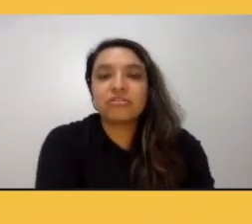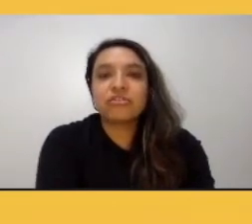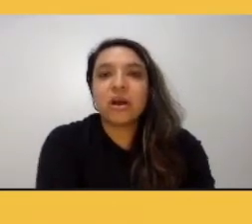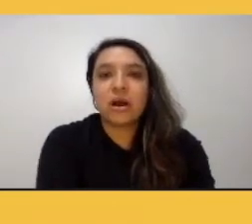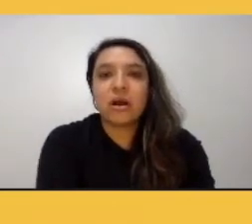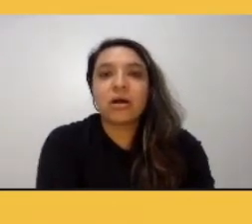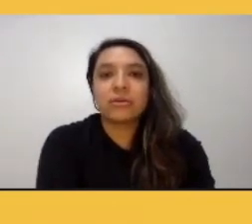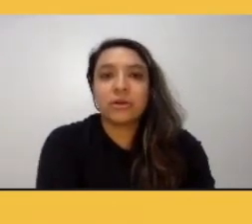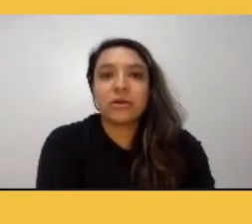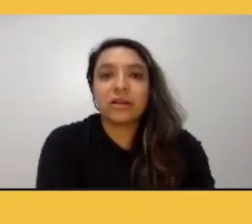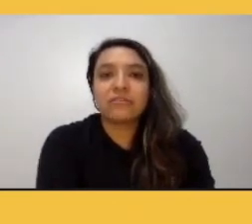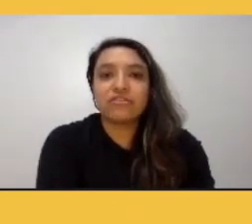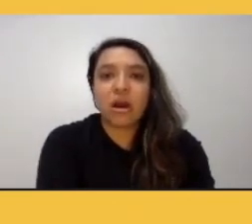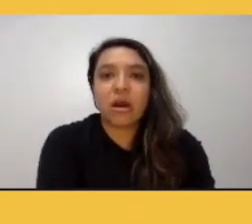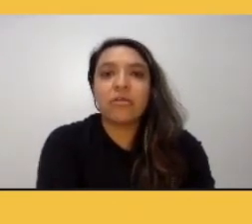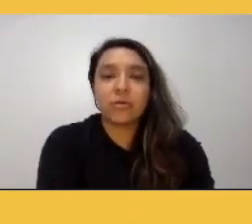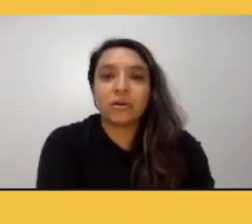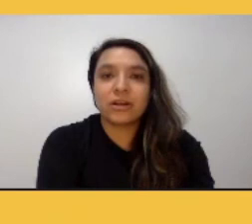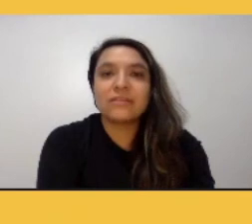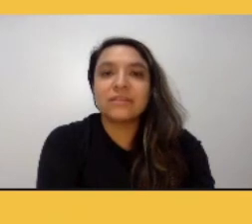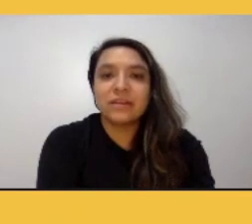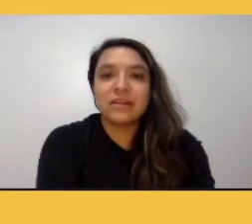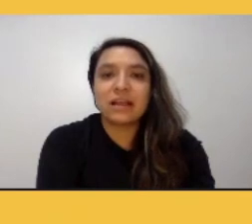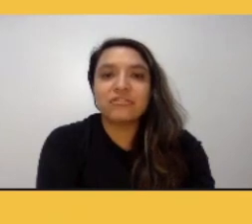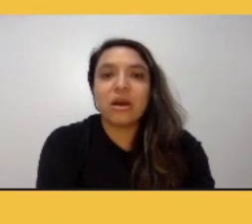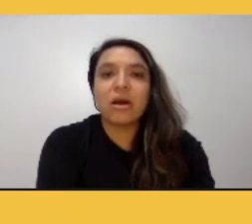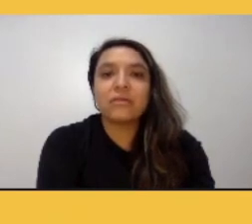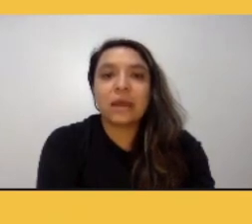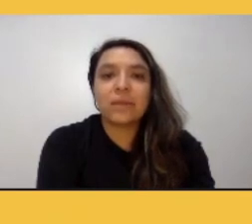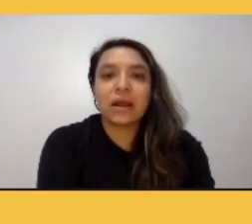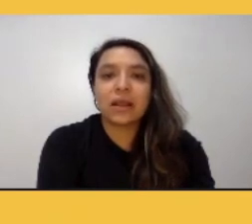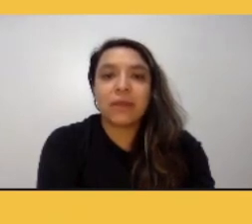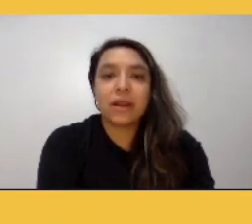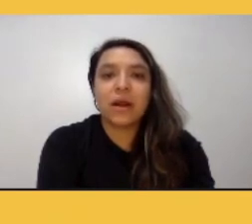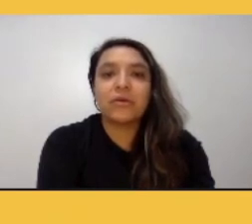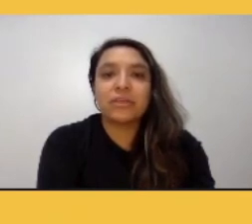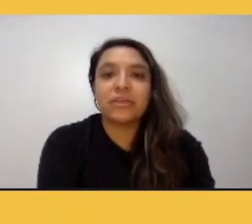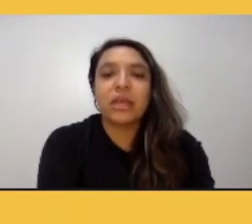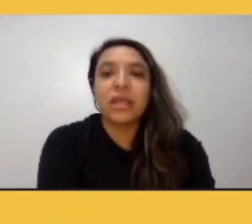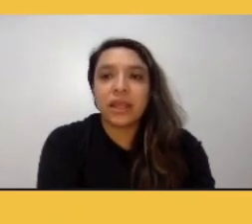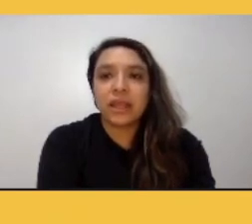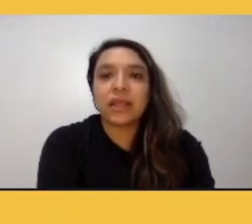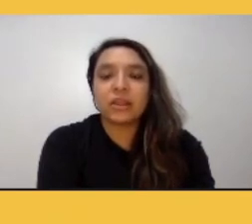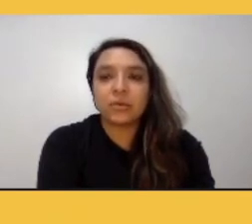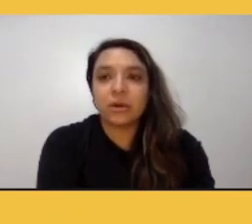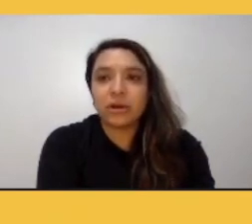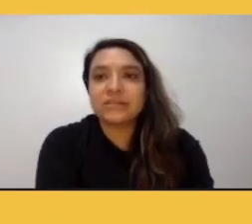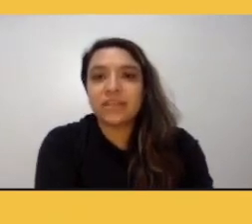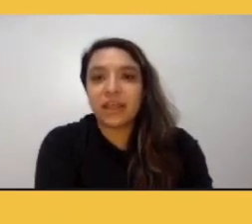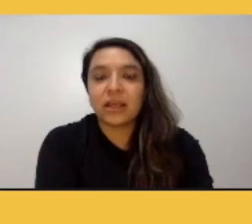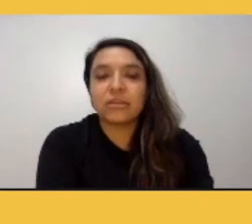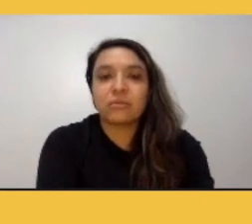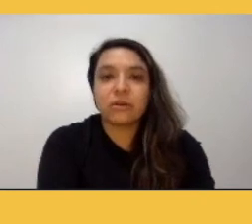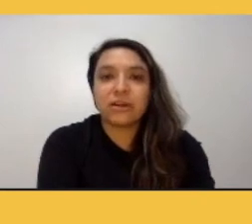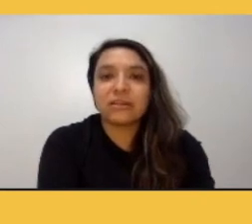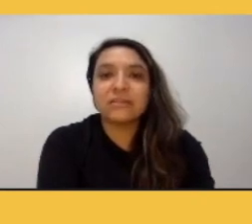Sh, all, the word is shawl. The word is, yes, shawl. Tap it out, get ready, go. Ing, the word is